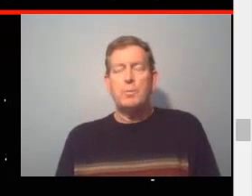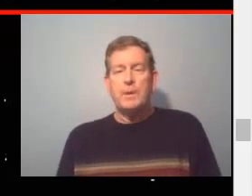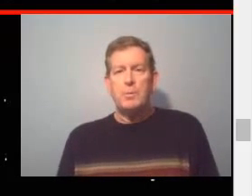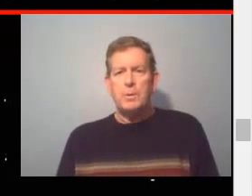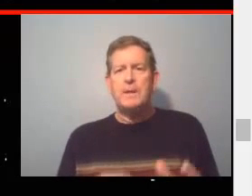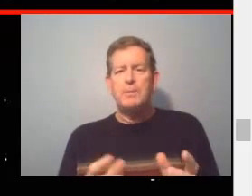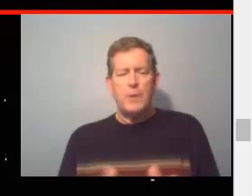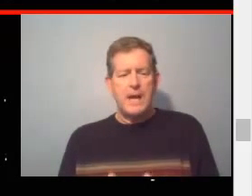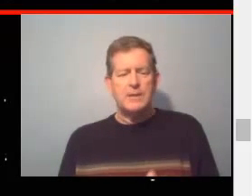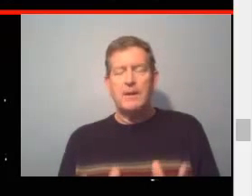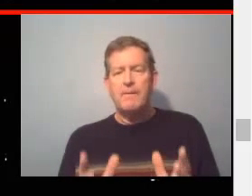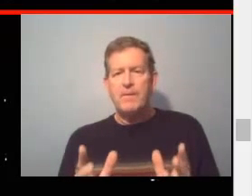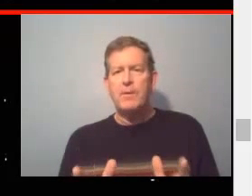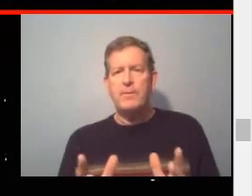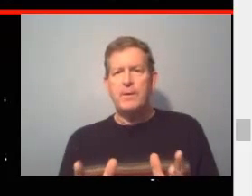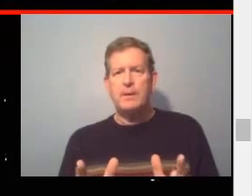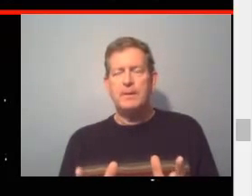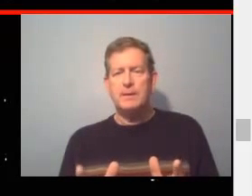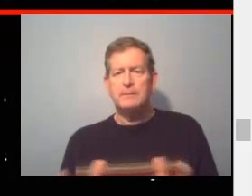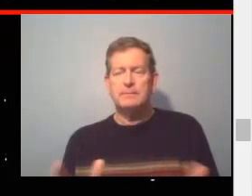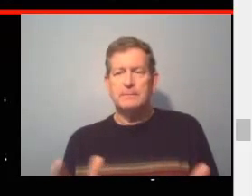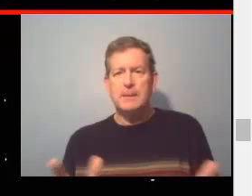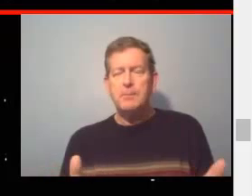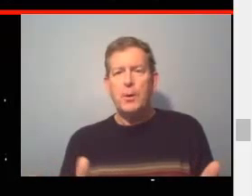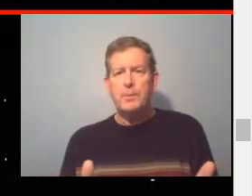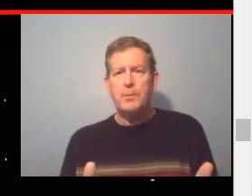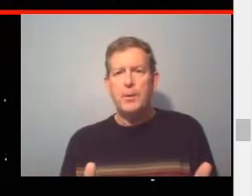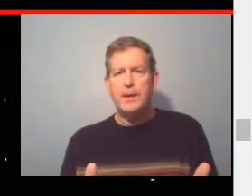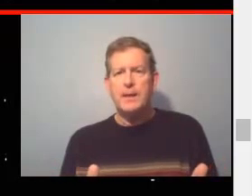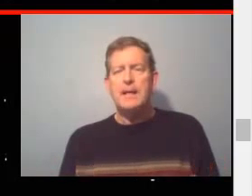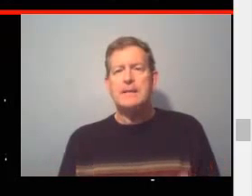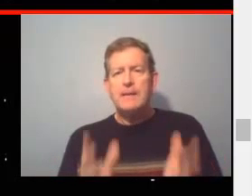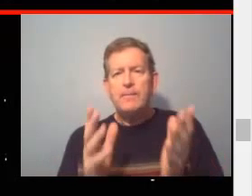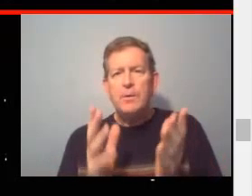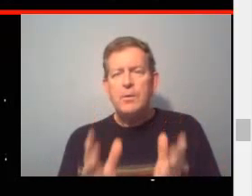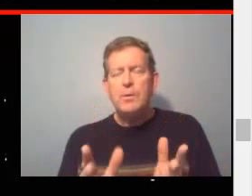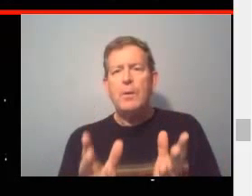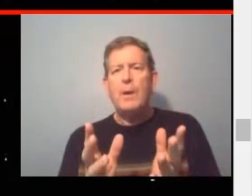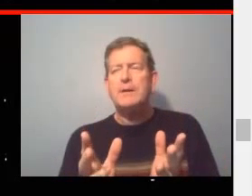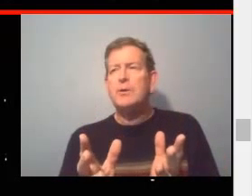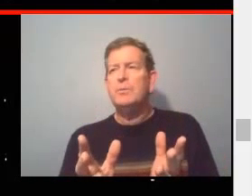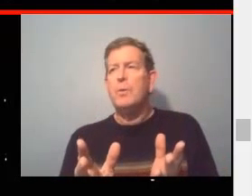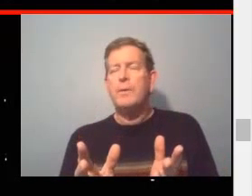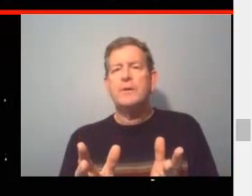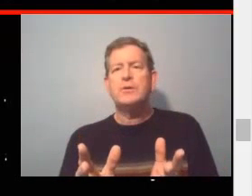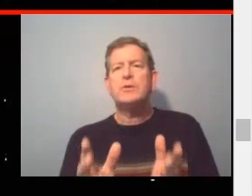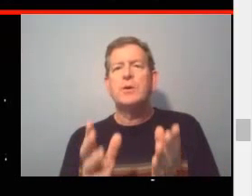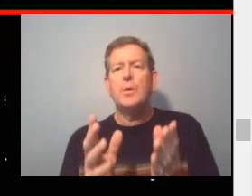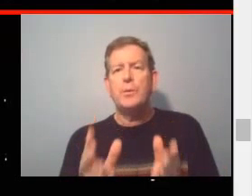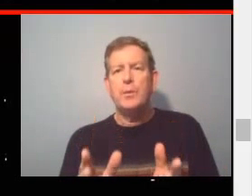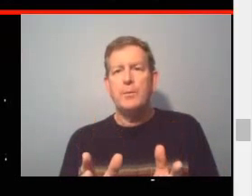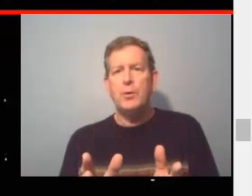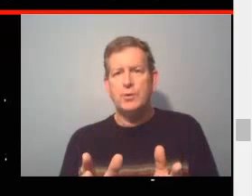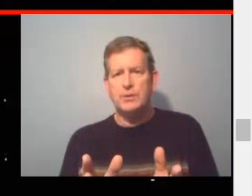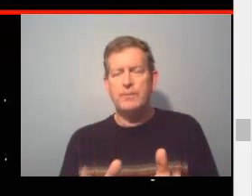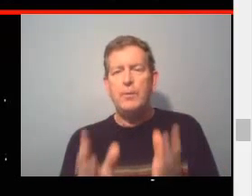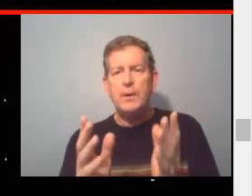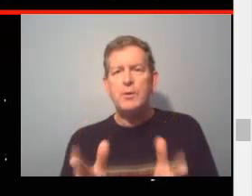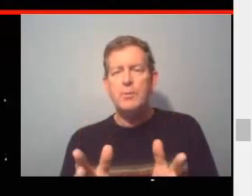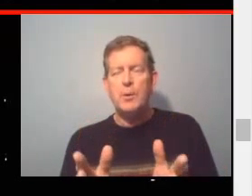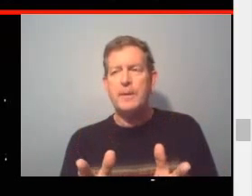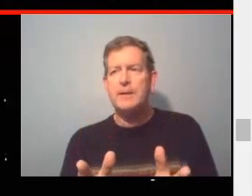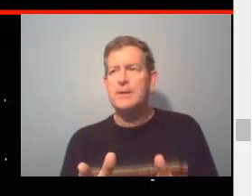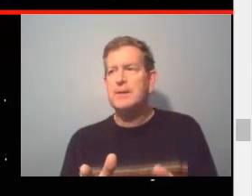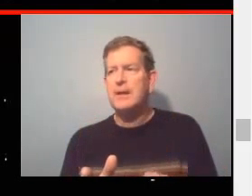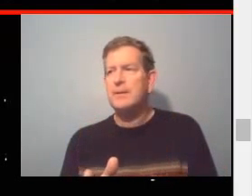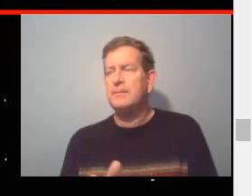they really raise a very important point. Is that if you want to do more than just go through the motions, if you want to